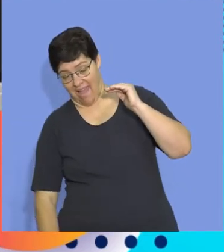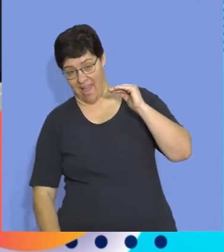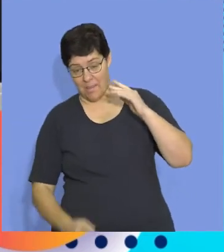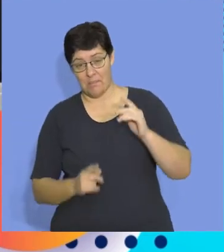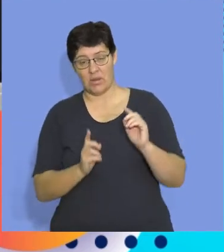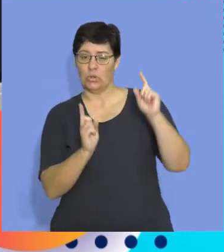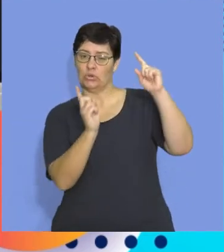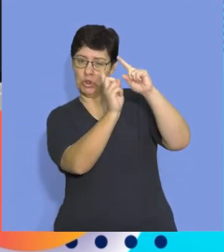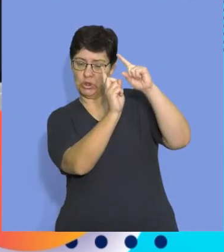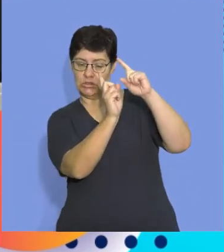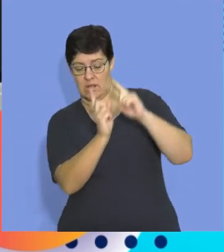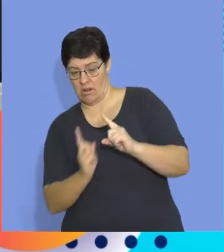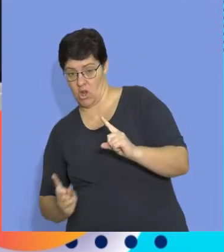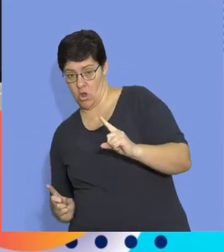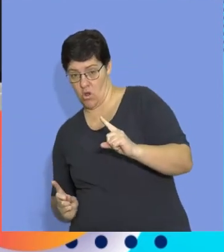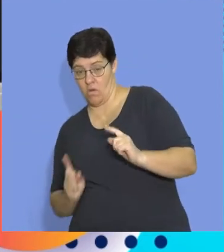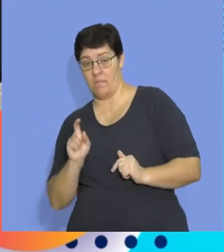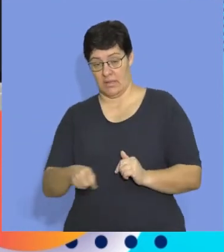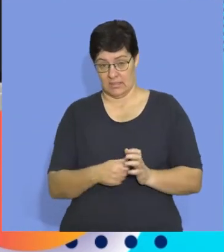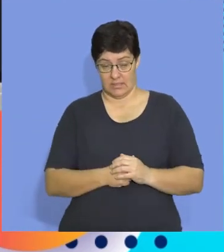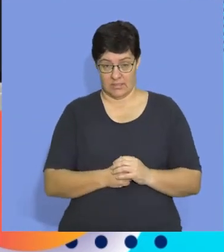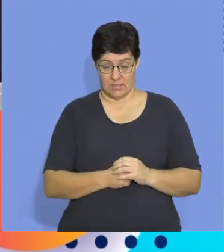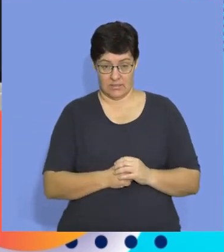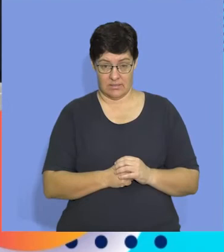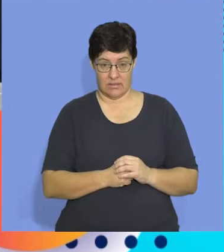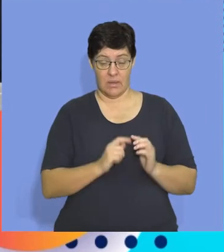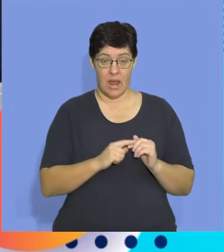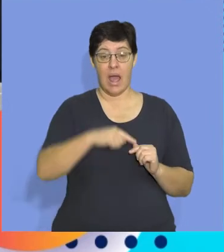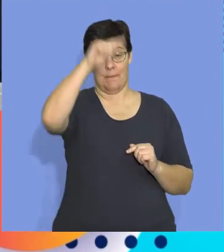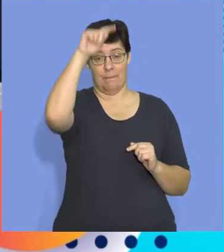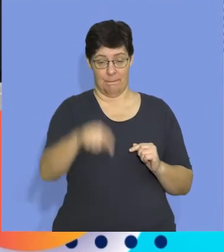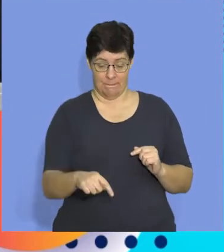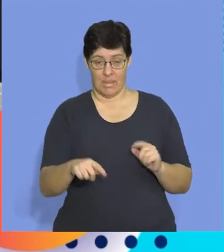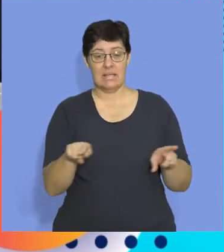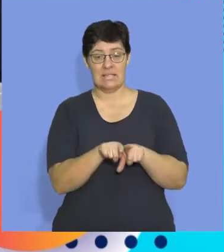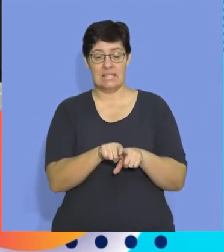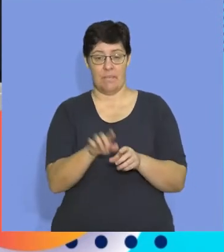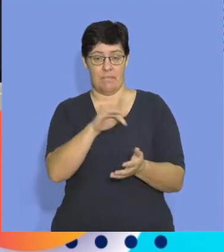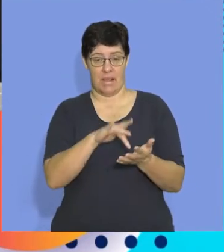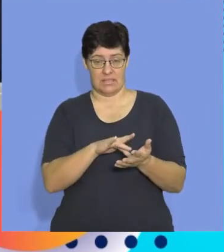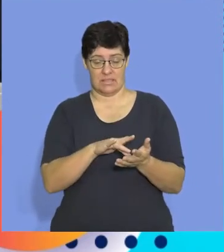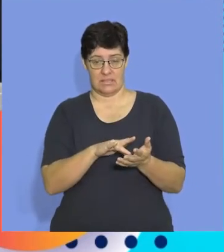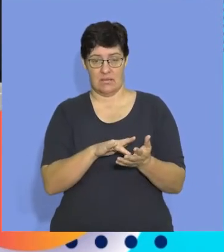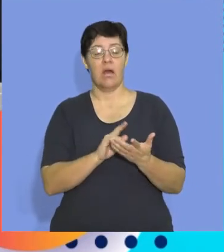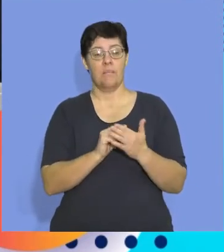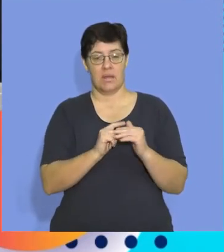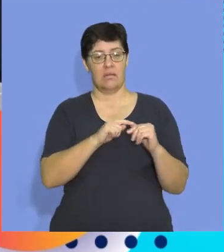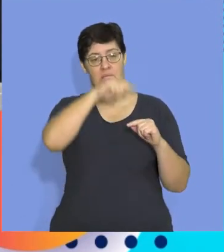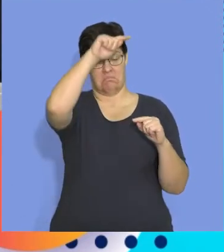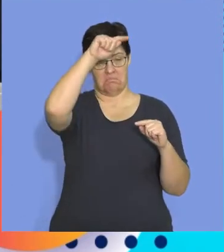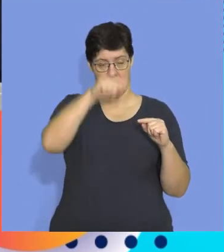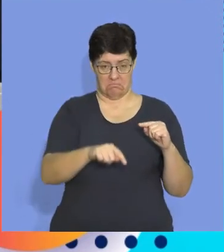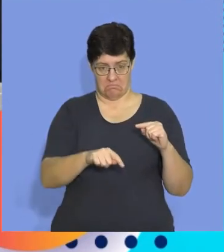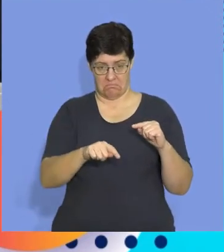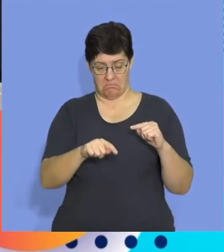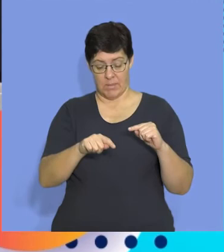done the fact that if it goes up and comes down to the same place, the velocity is the same when it leaves and gets here. But now